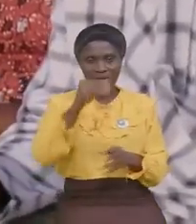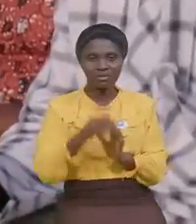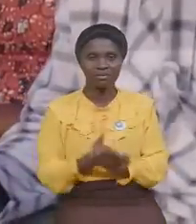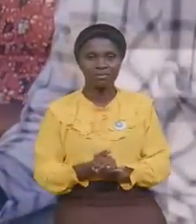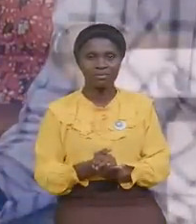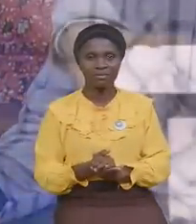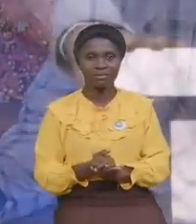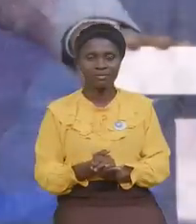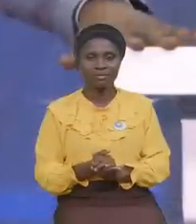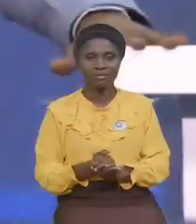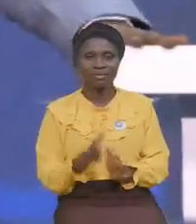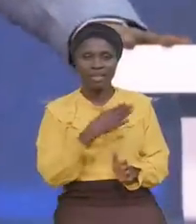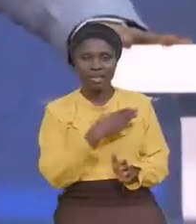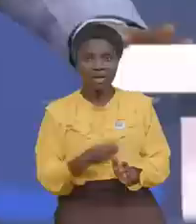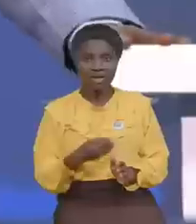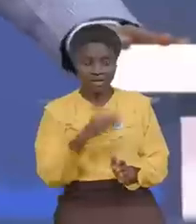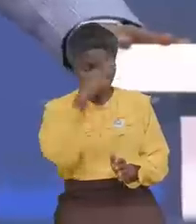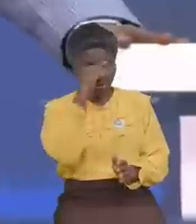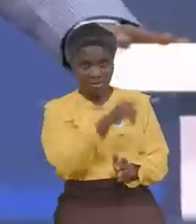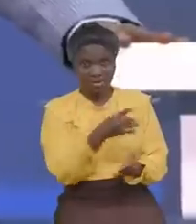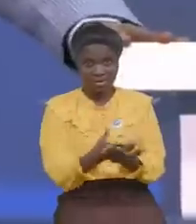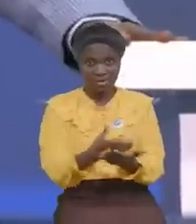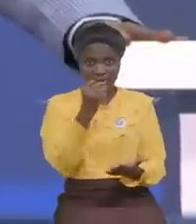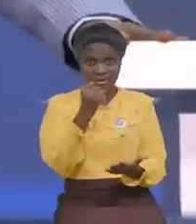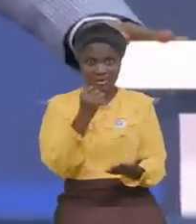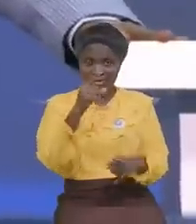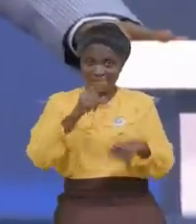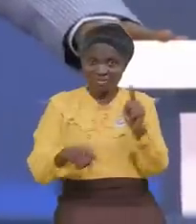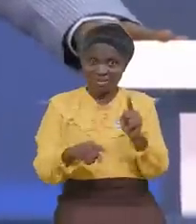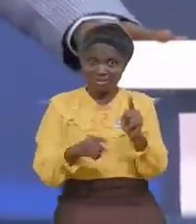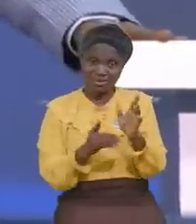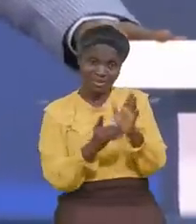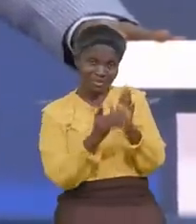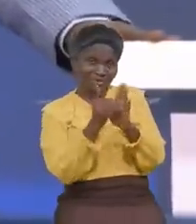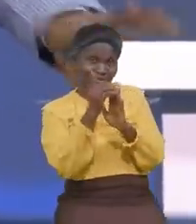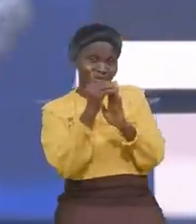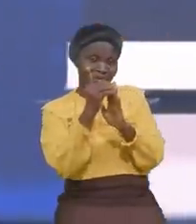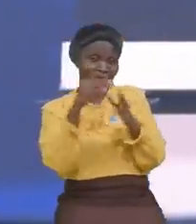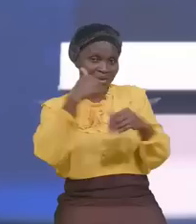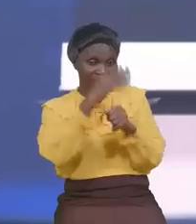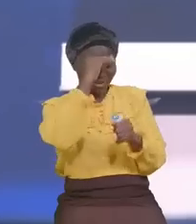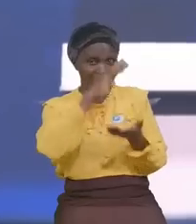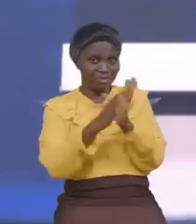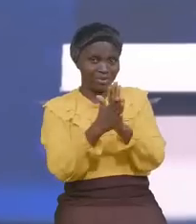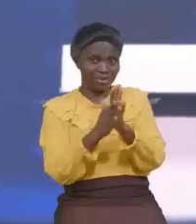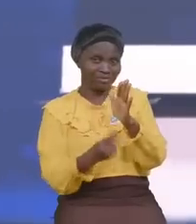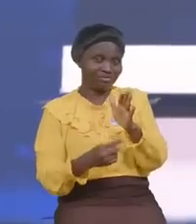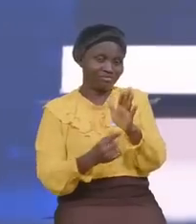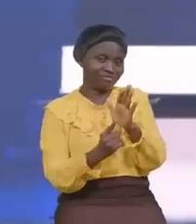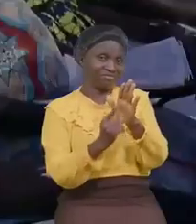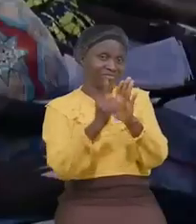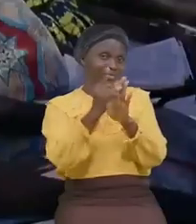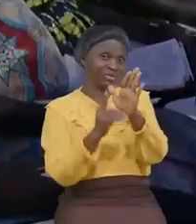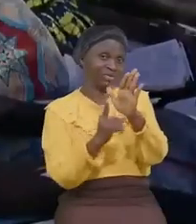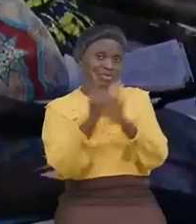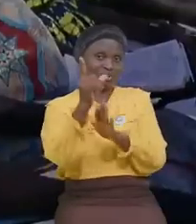And his riches couldn't lift up, exalt, make him taller, change his